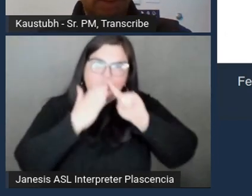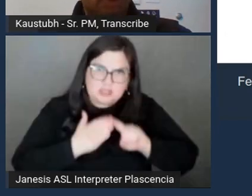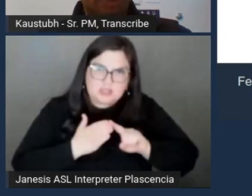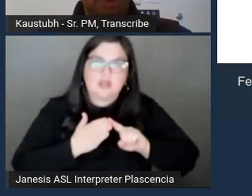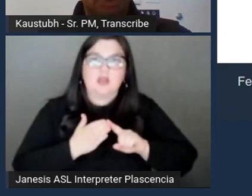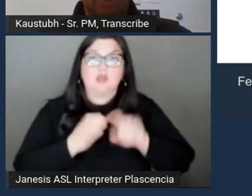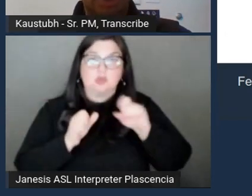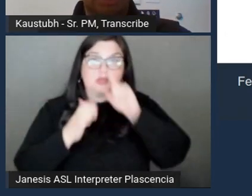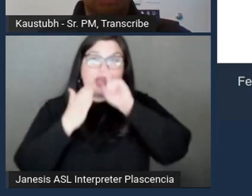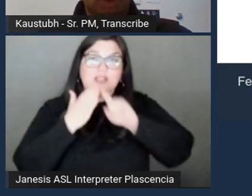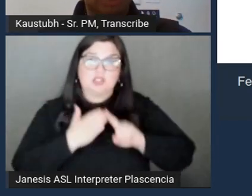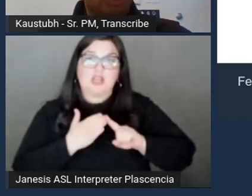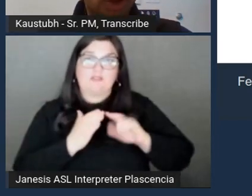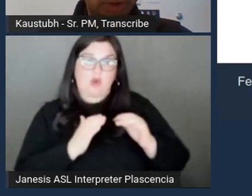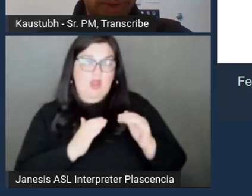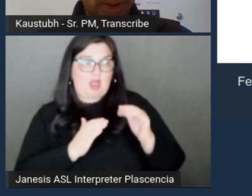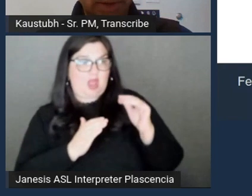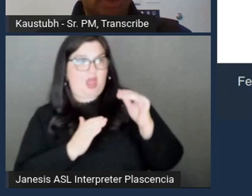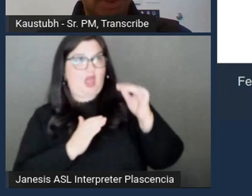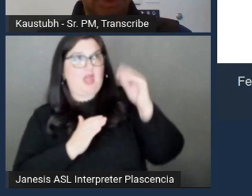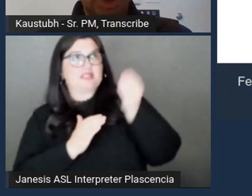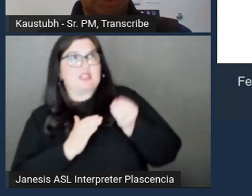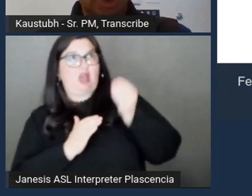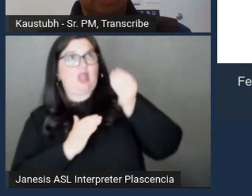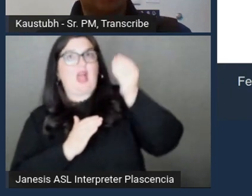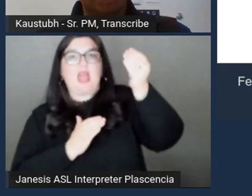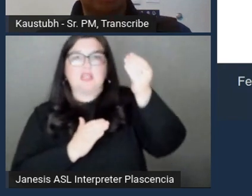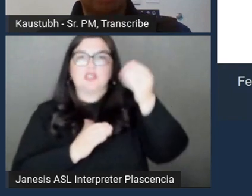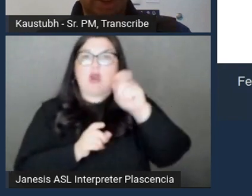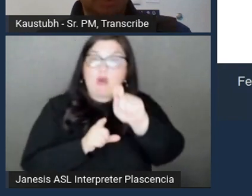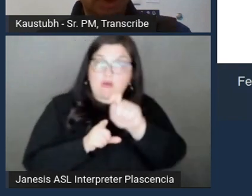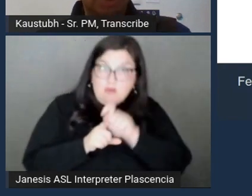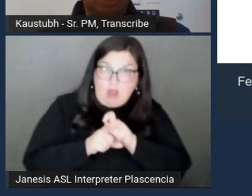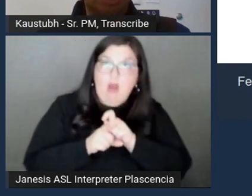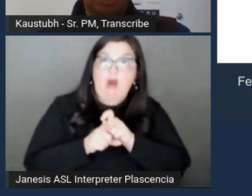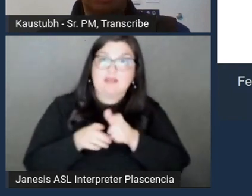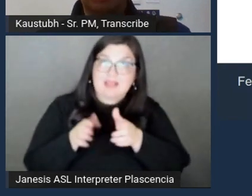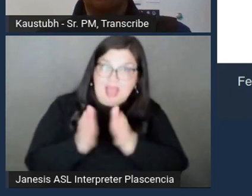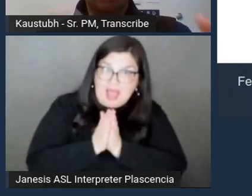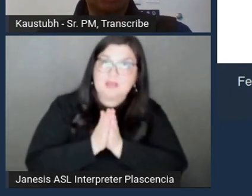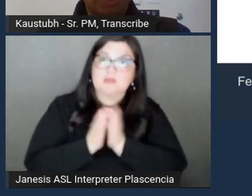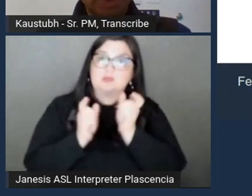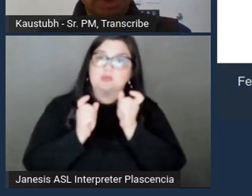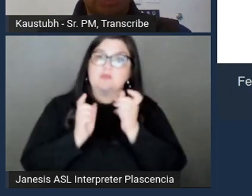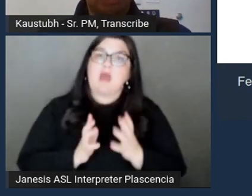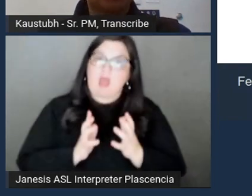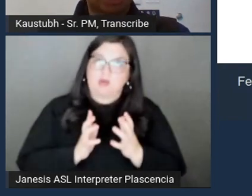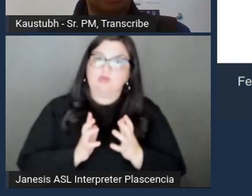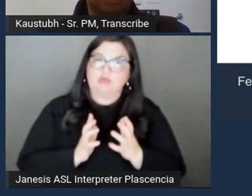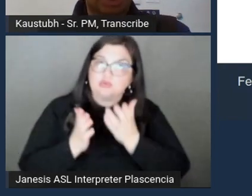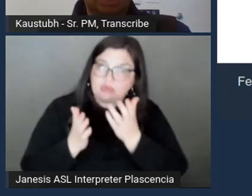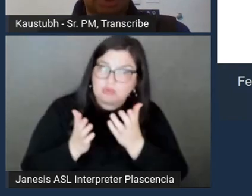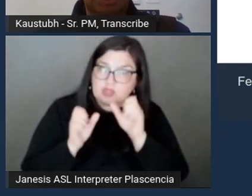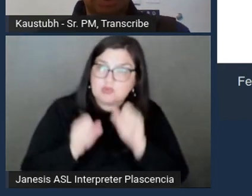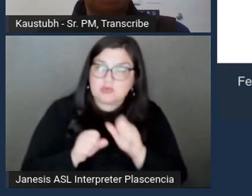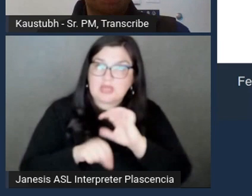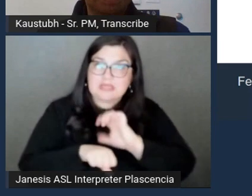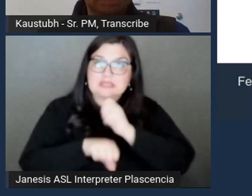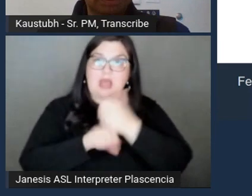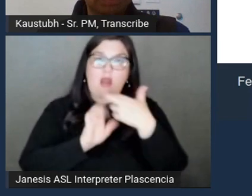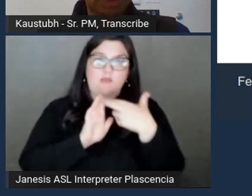escalations, like I pointed out, right? Like what are the calls where customers actually ask to speak to a manager. Okay. So there's a bunch of these rules that you can set up